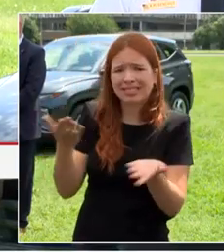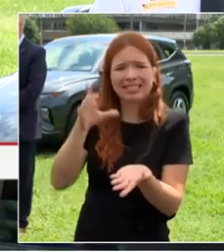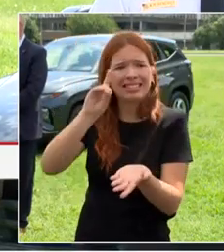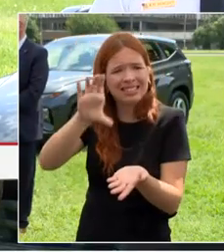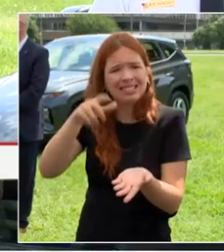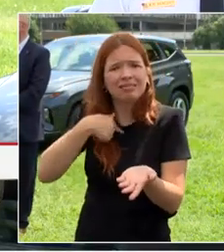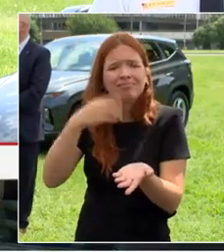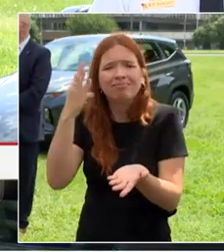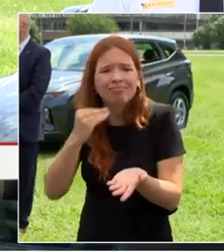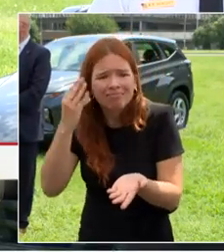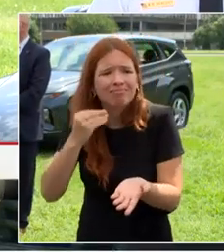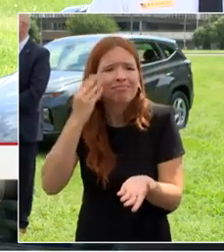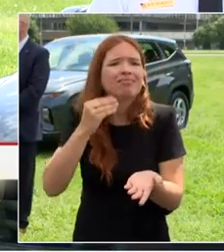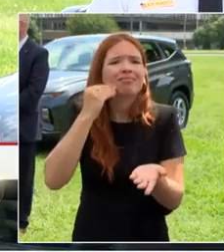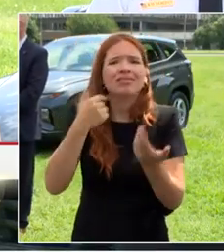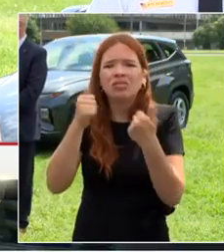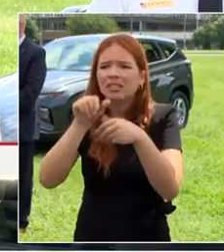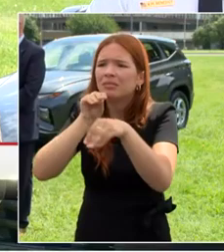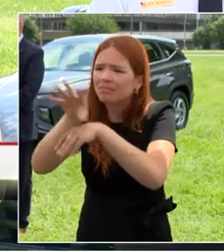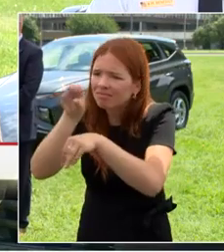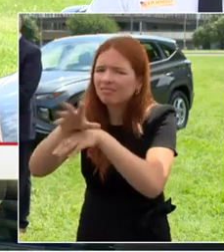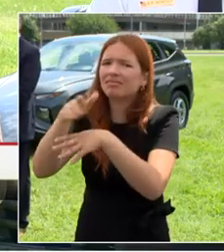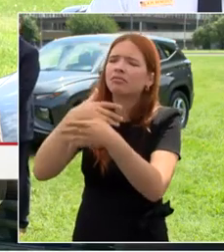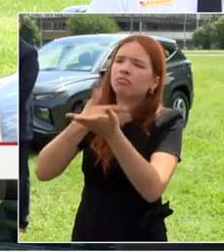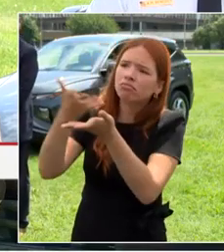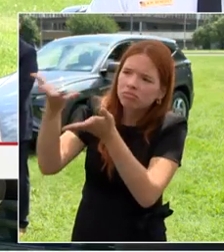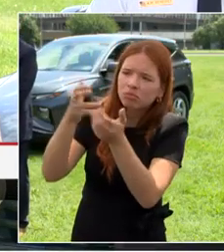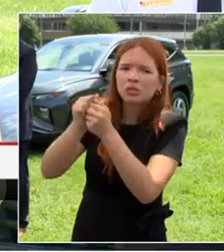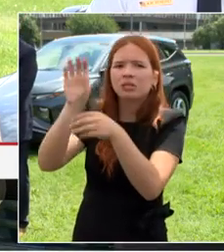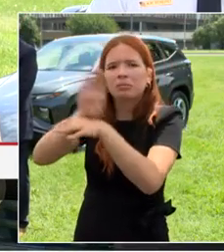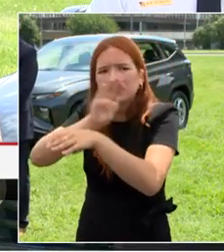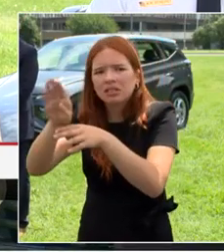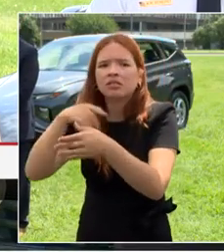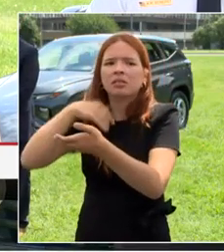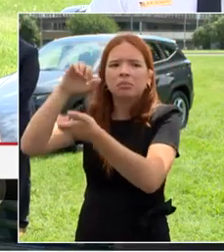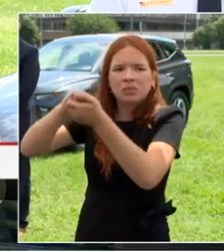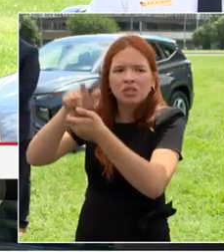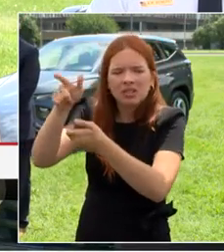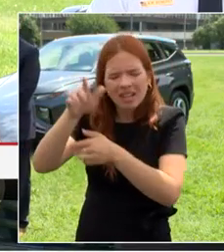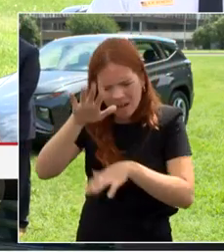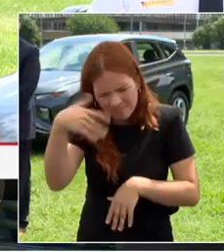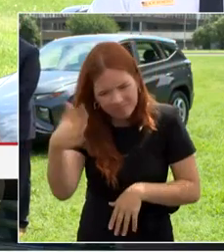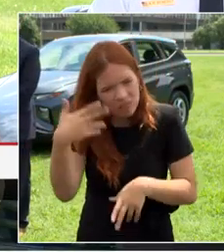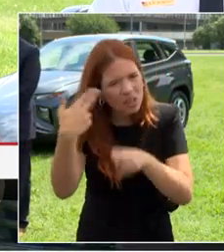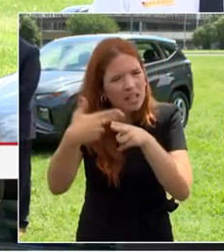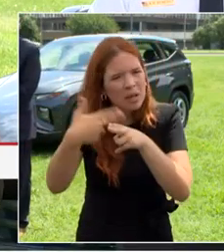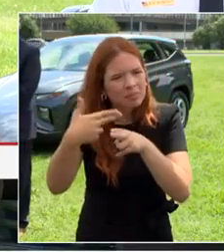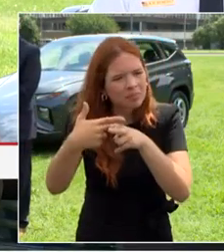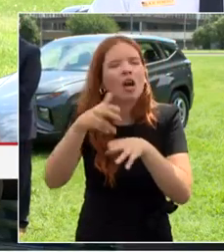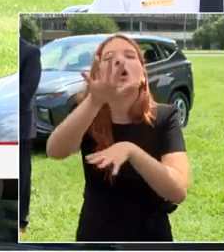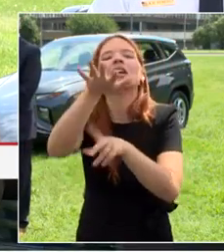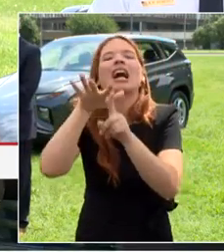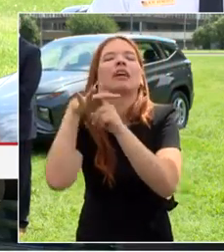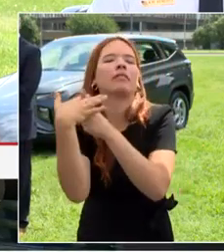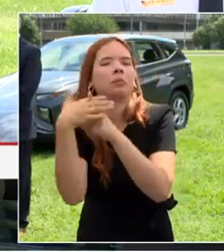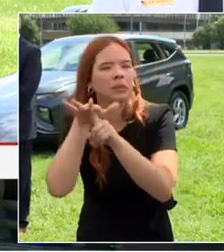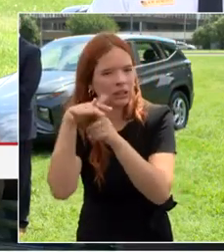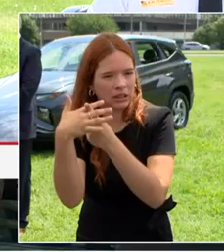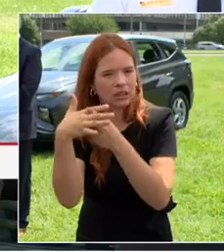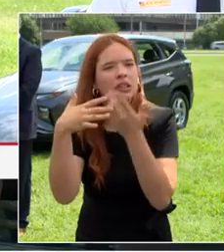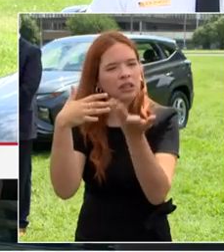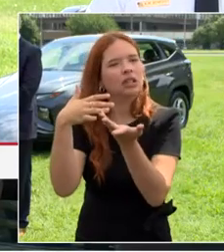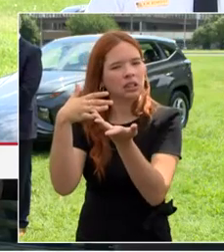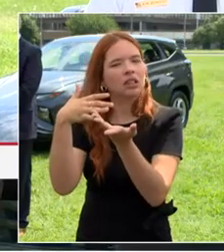or developments on kind of the, what do we call the environmental kind of aspects, changing the environment to prevent crime.